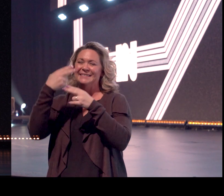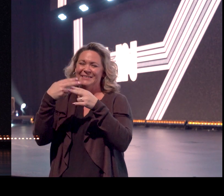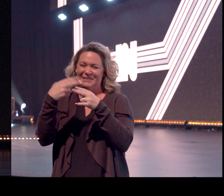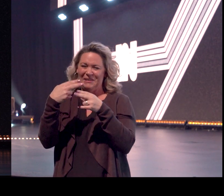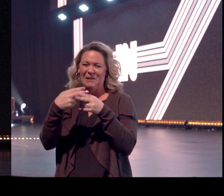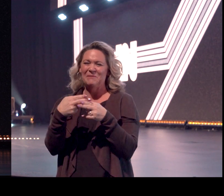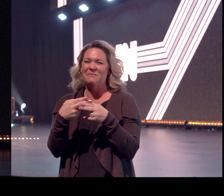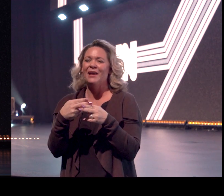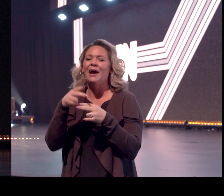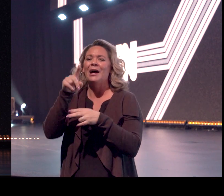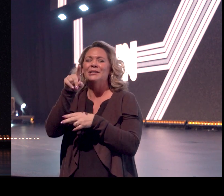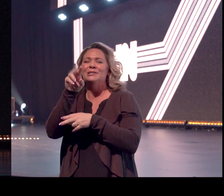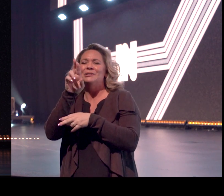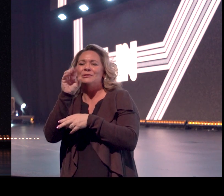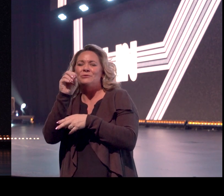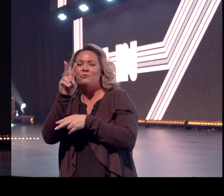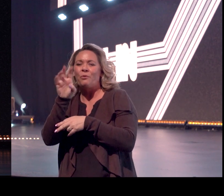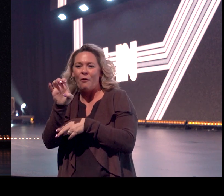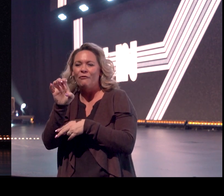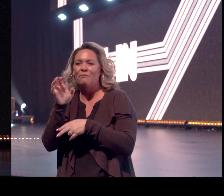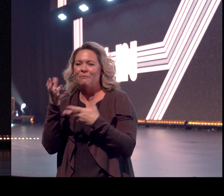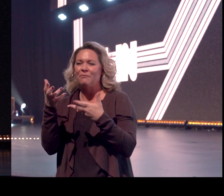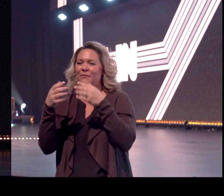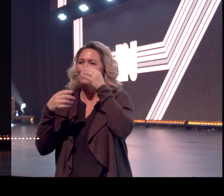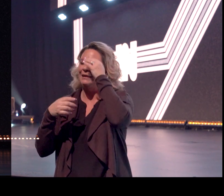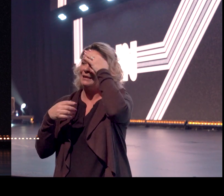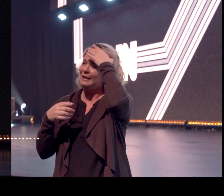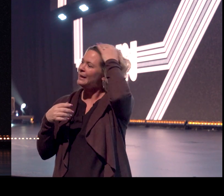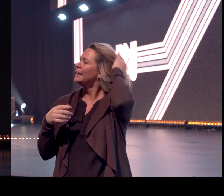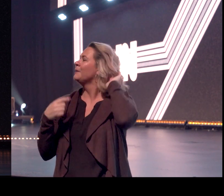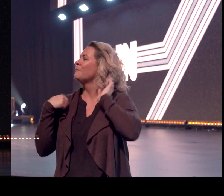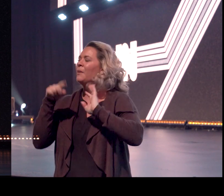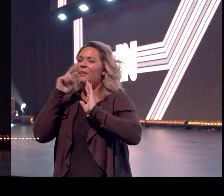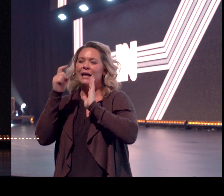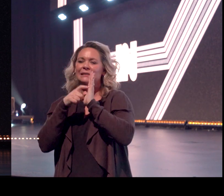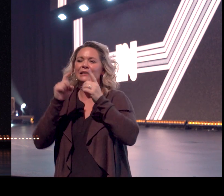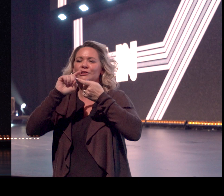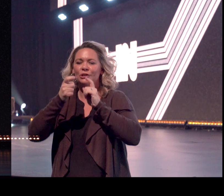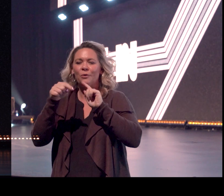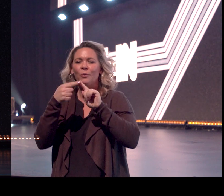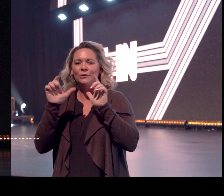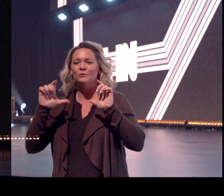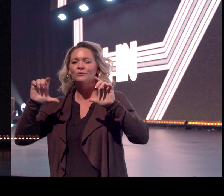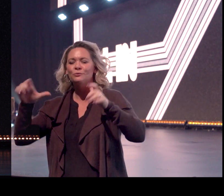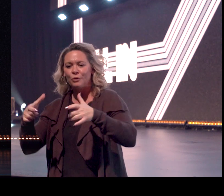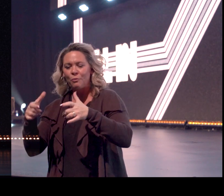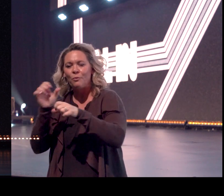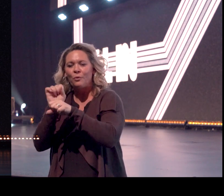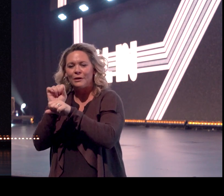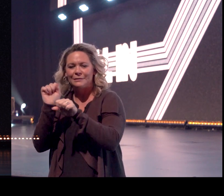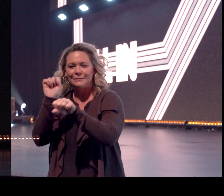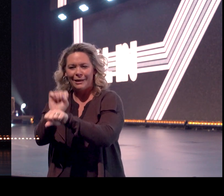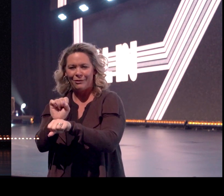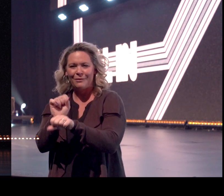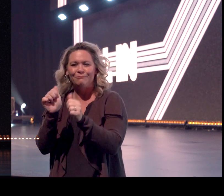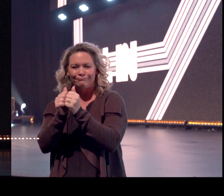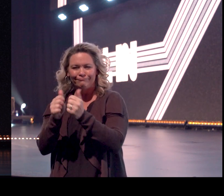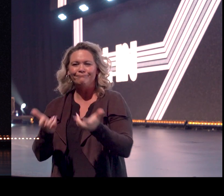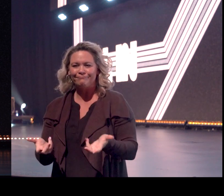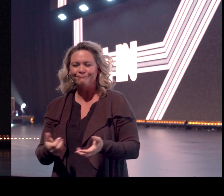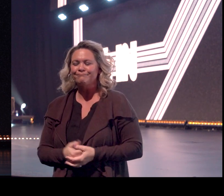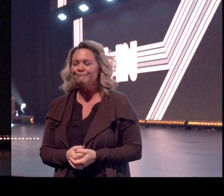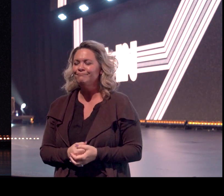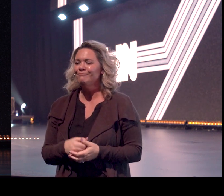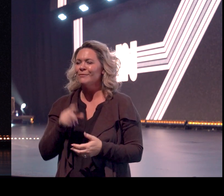Actually, a group of donkeys is actually called a drove. But remember, the identity changes when it's a group all working